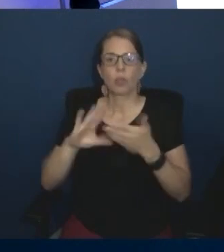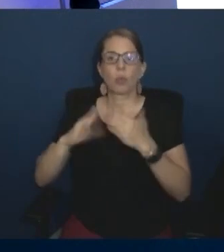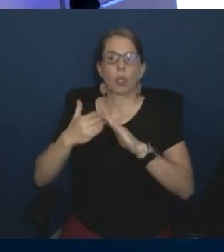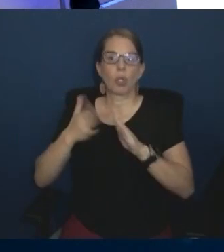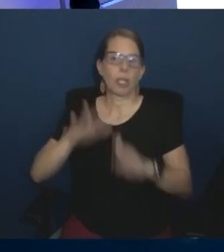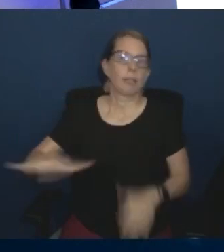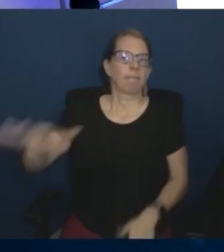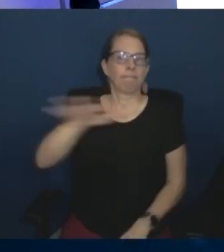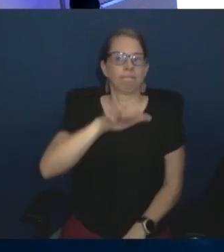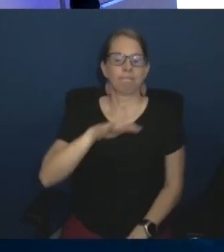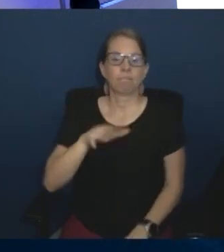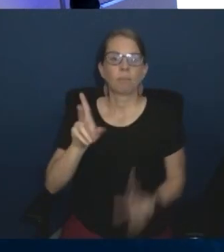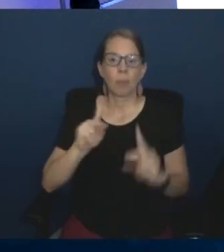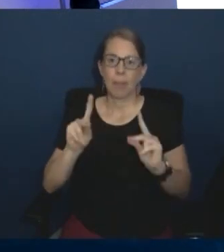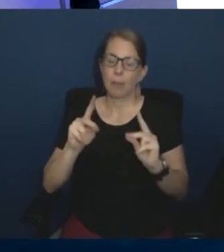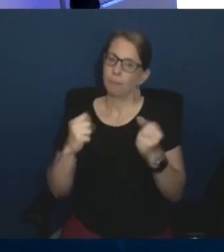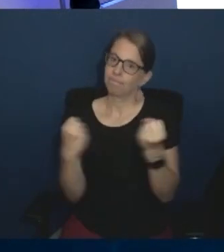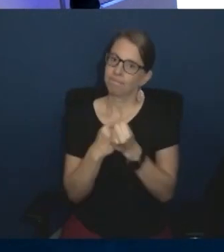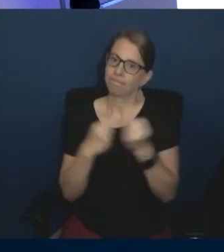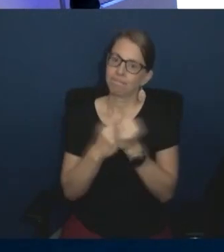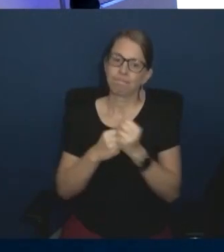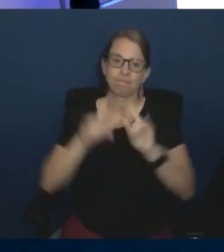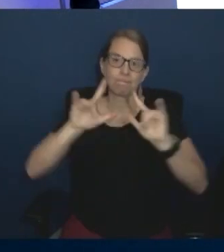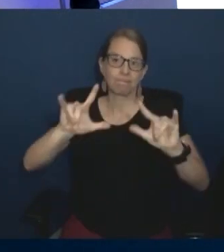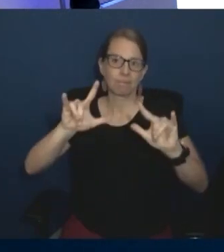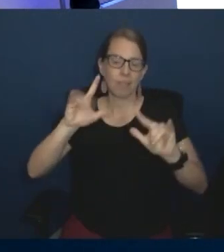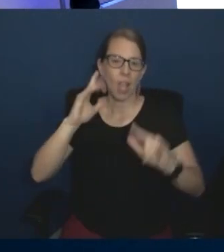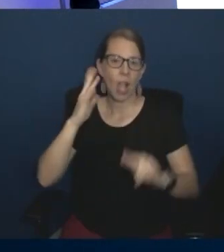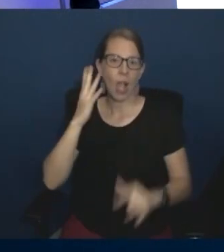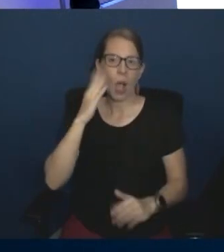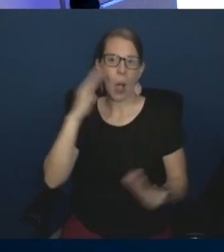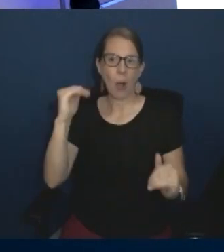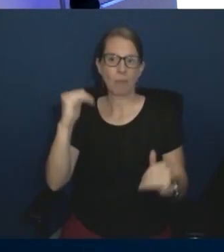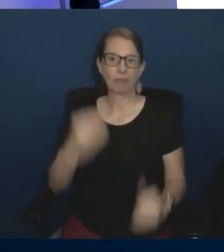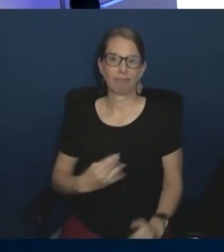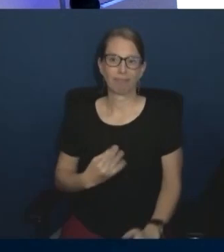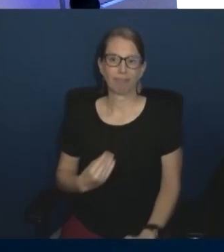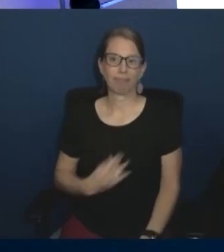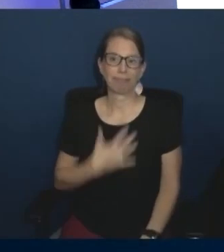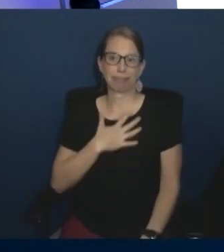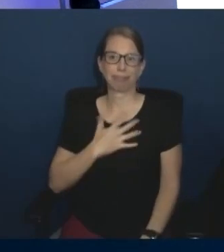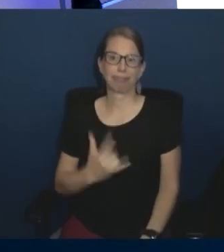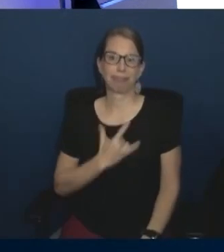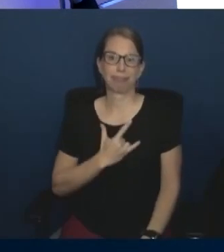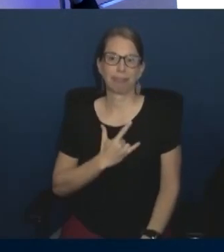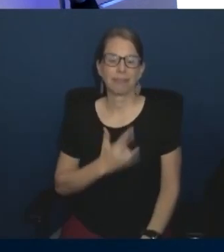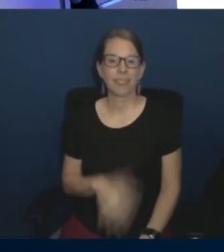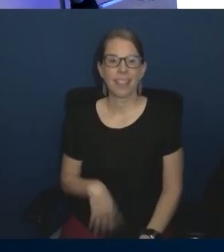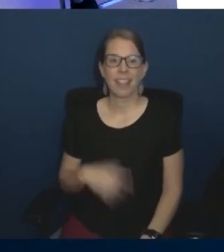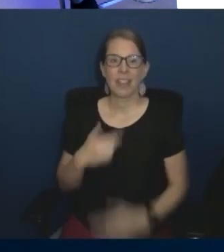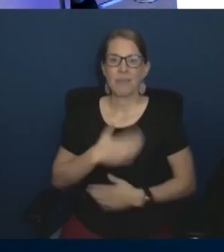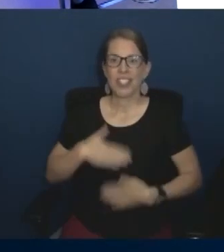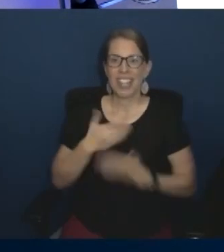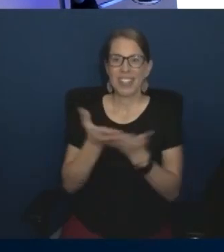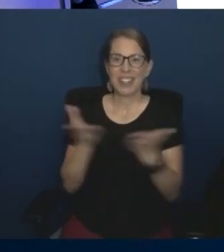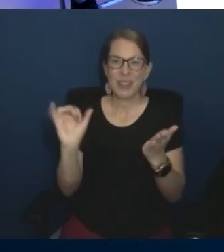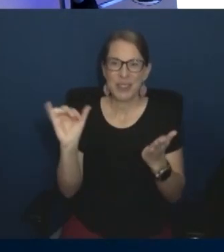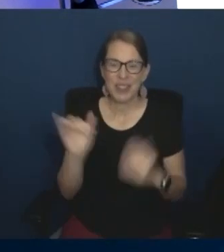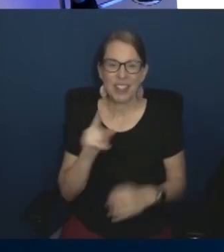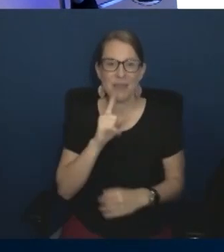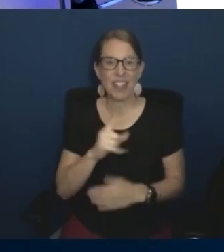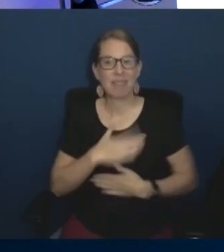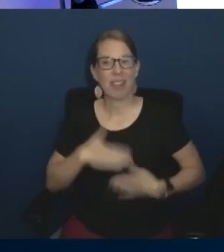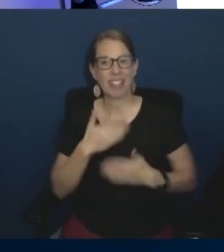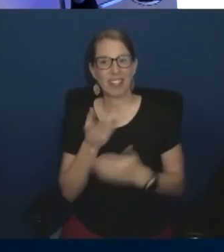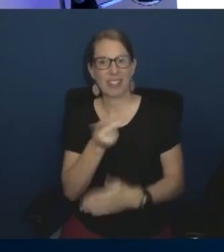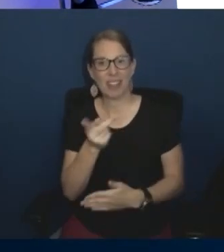are showing you the love. I hope you're feeling it. Thank you. Yeah, we appreciate you too. Well, we really appreciate you. Yes. And you guys are welcome back